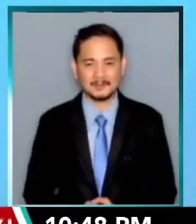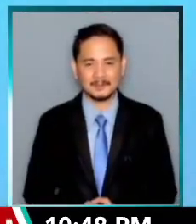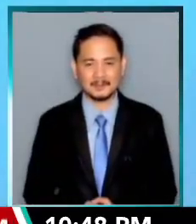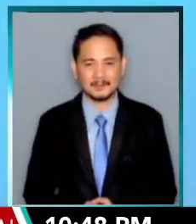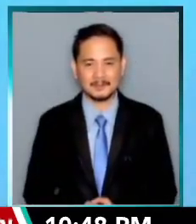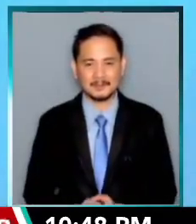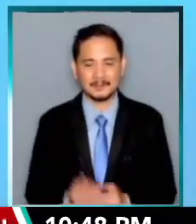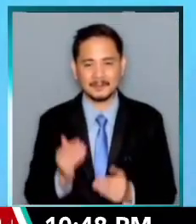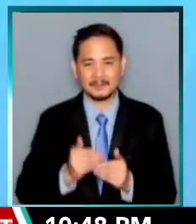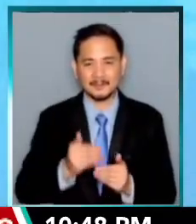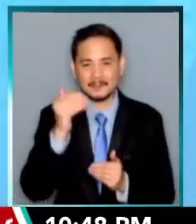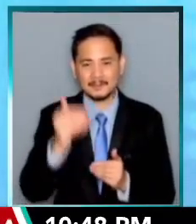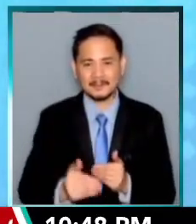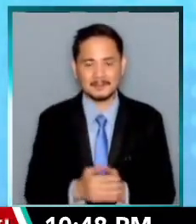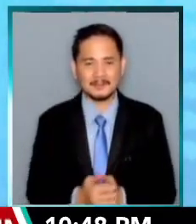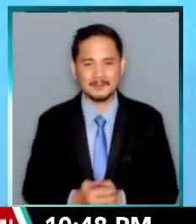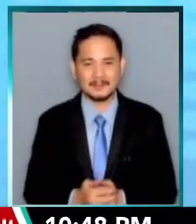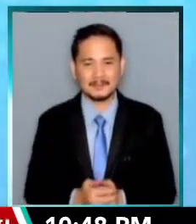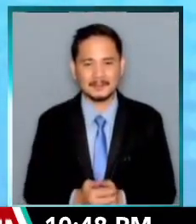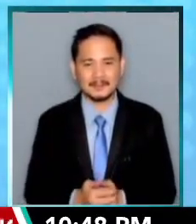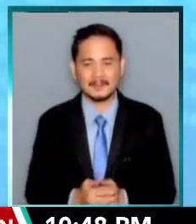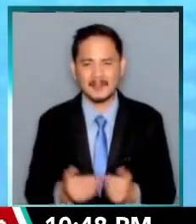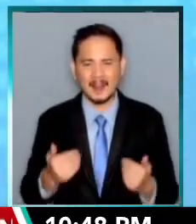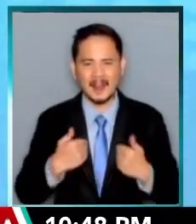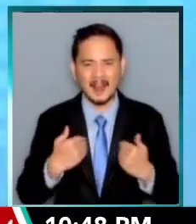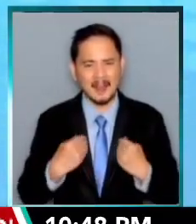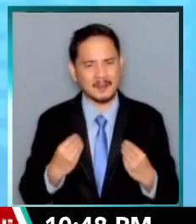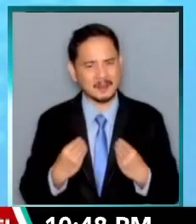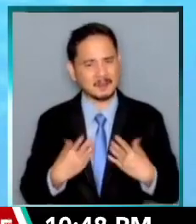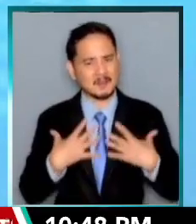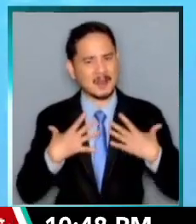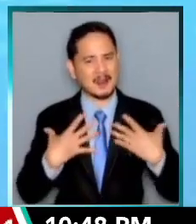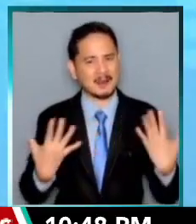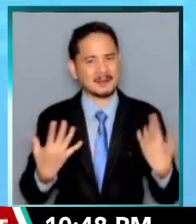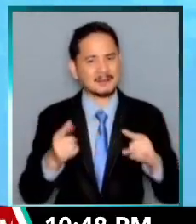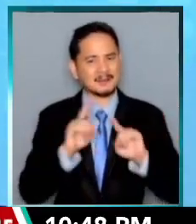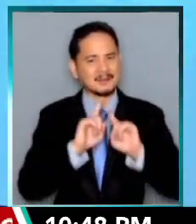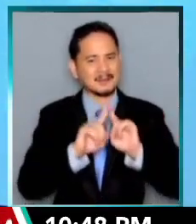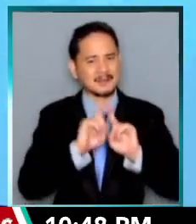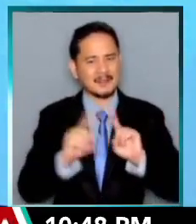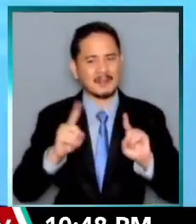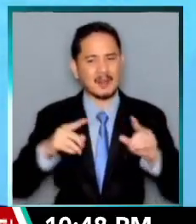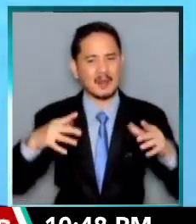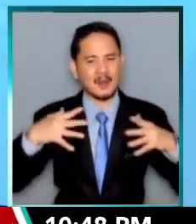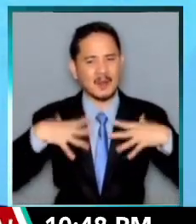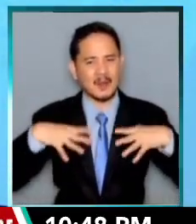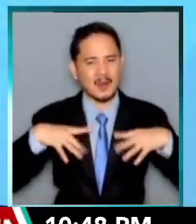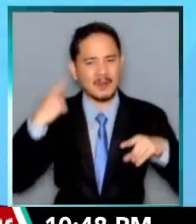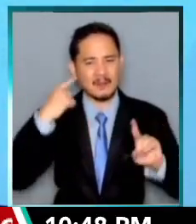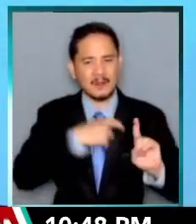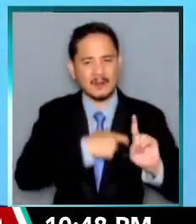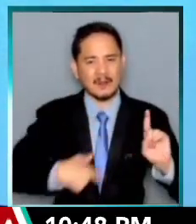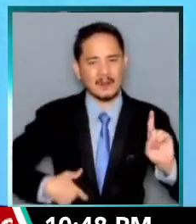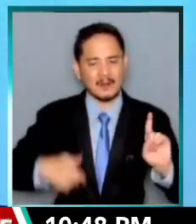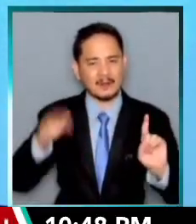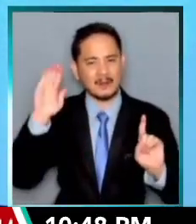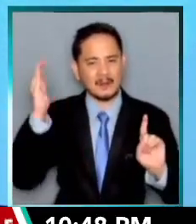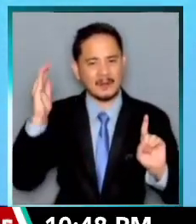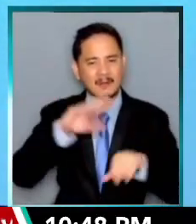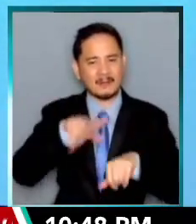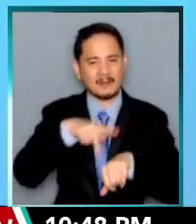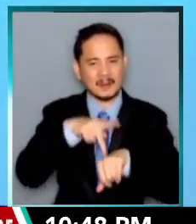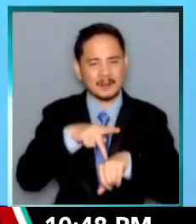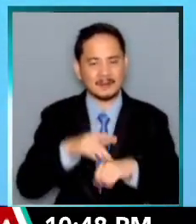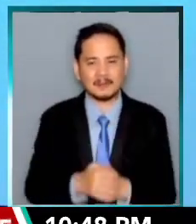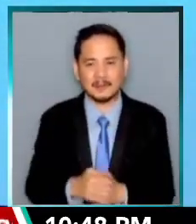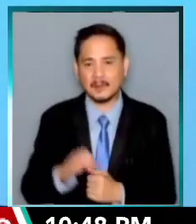Nagpatalbugan sa kani-kanilang agriculture-inspired costumes ang Miss Universe Philippines 2023 candidates. Habang si Claudine Barretto,